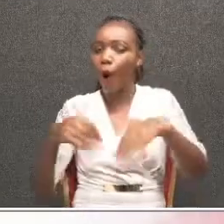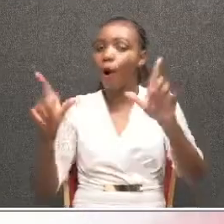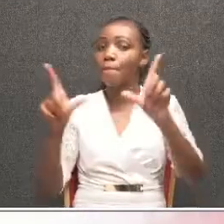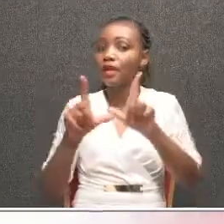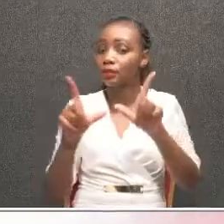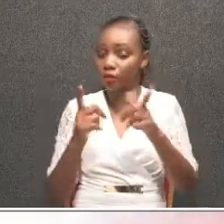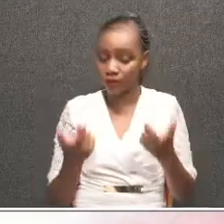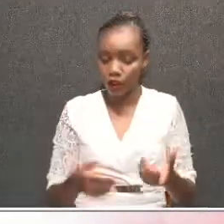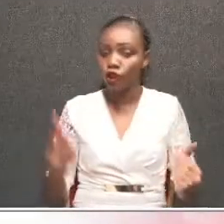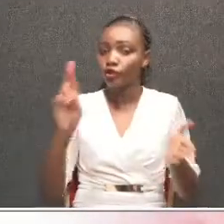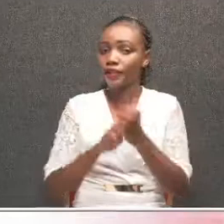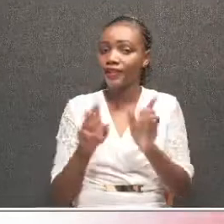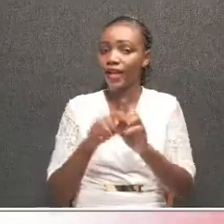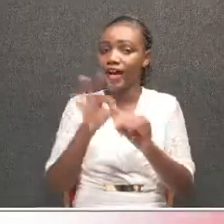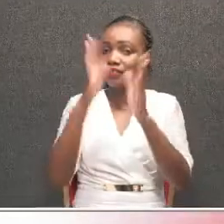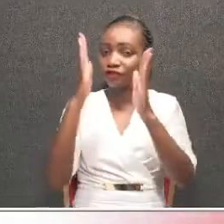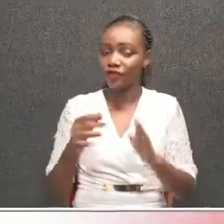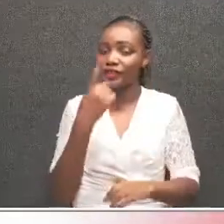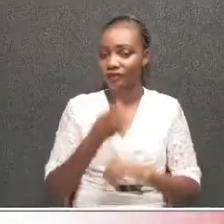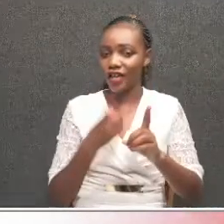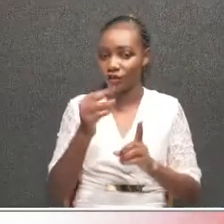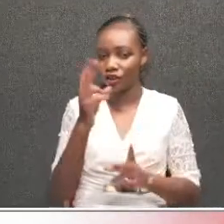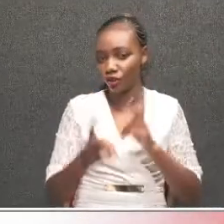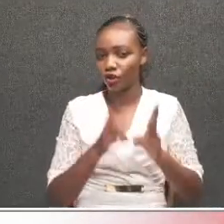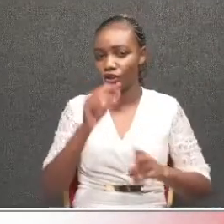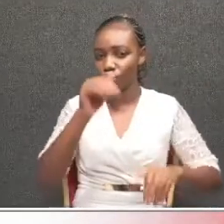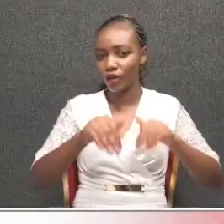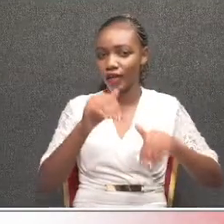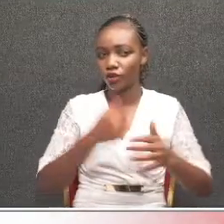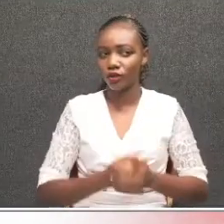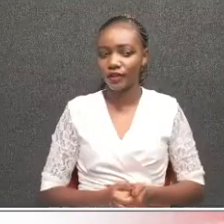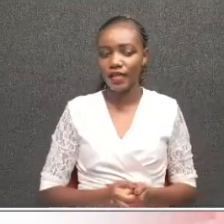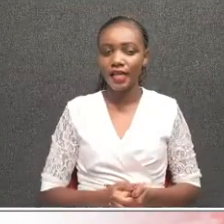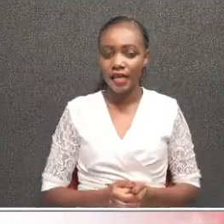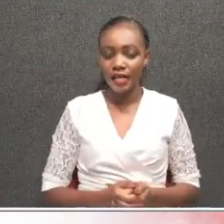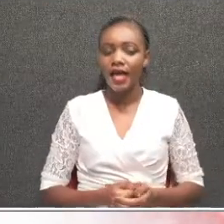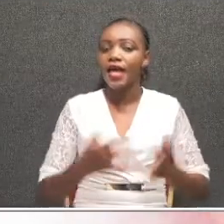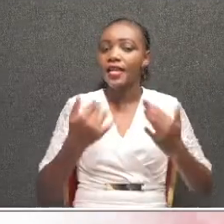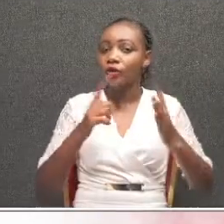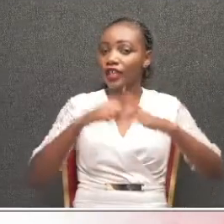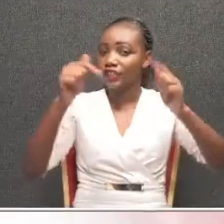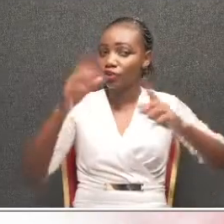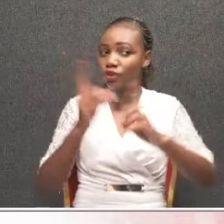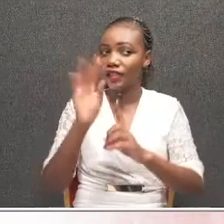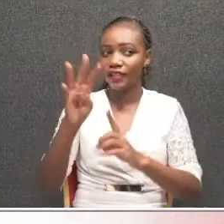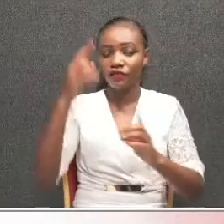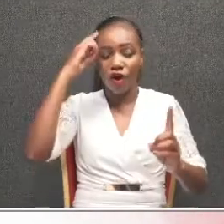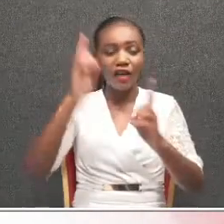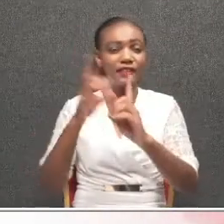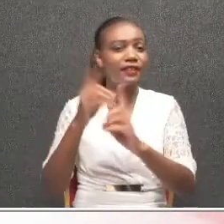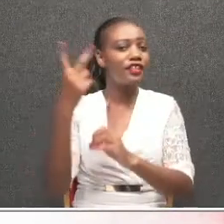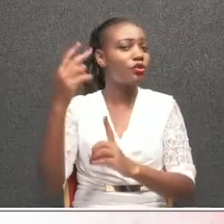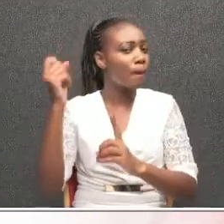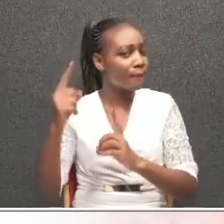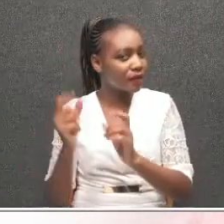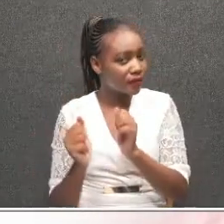hands to register as voters in the 2022 polls. Registration is from today 4th until 2nd of November.